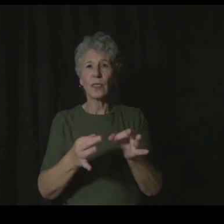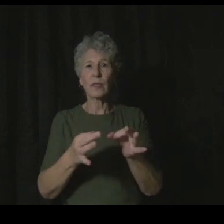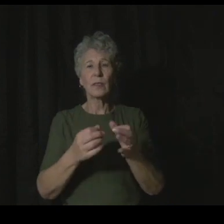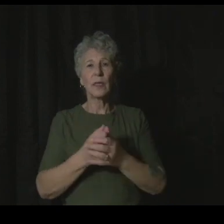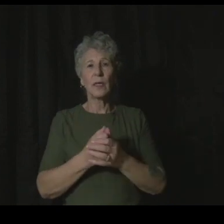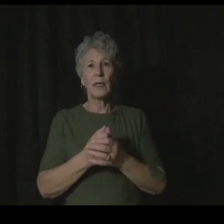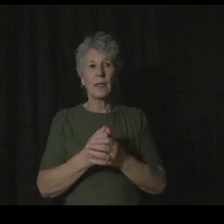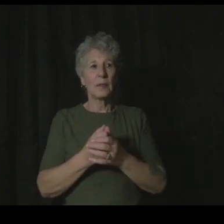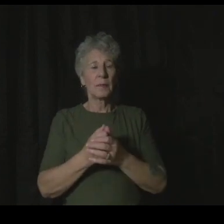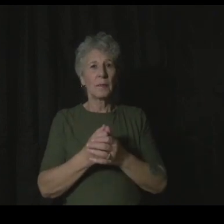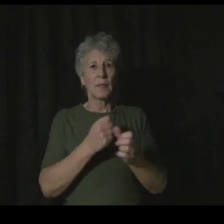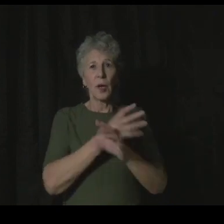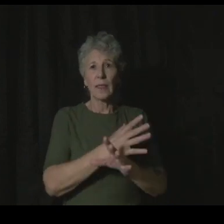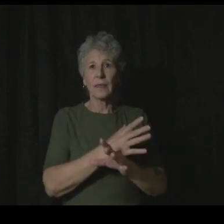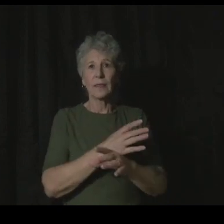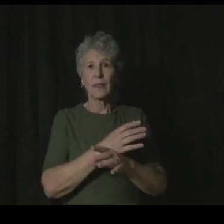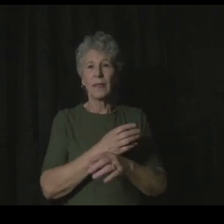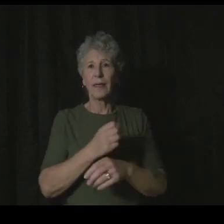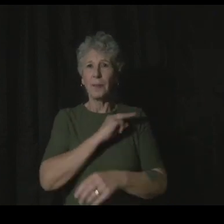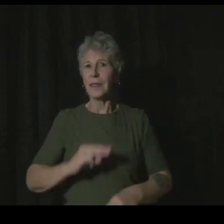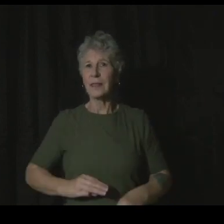that's the Messiah. The Messiah is not a person,